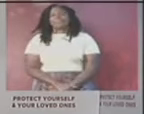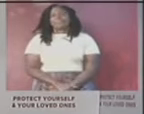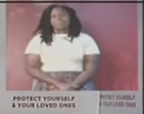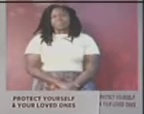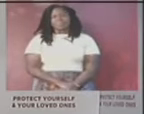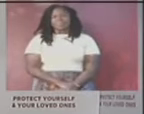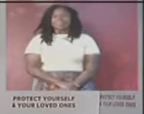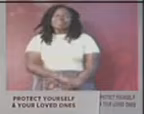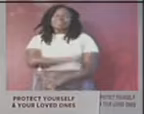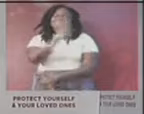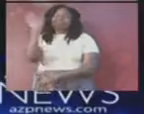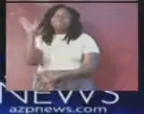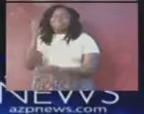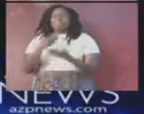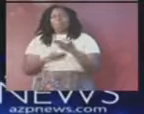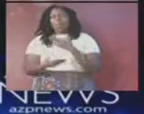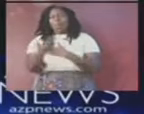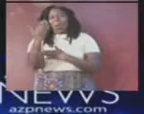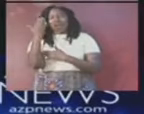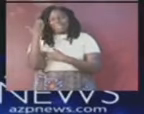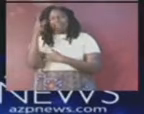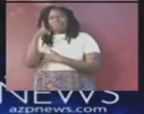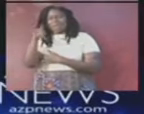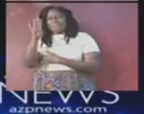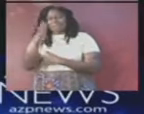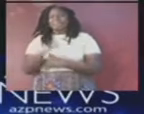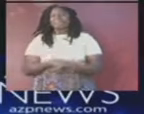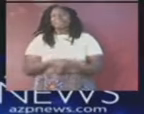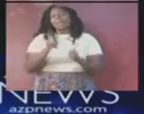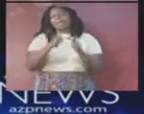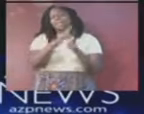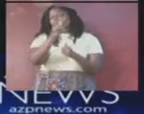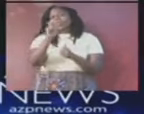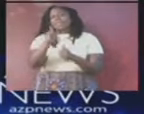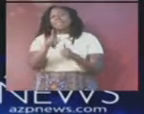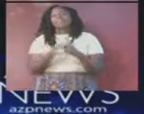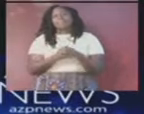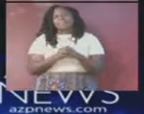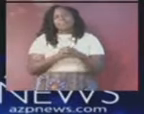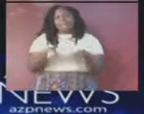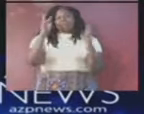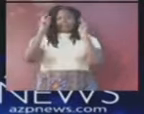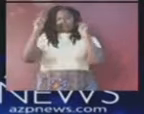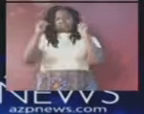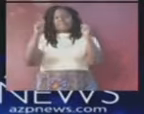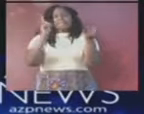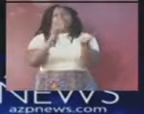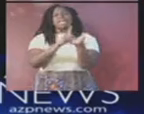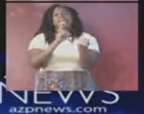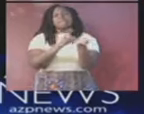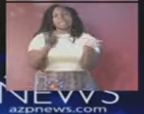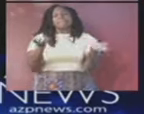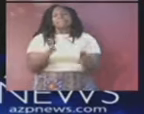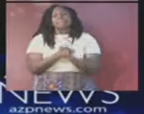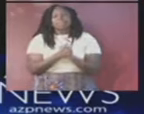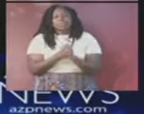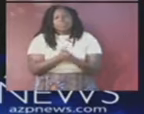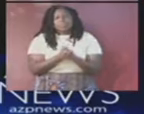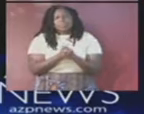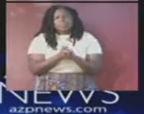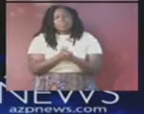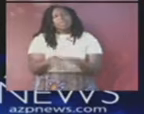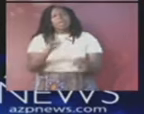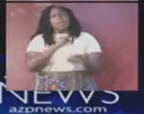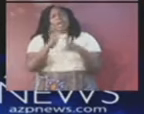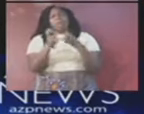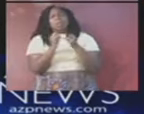Hi, good morning. Priya Bihari, azpnews.com. My first question is for Minister Diyal Singh. Minister Diyal Singh, I want to talk a little bit